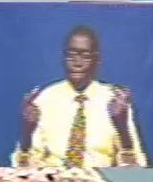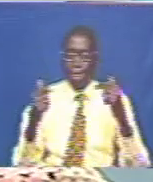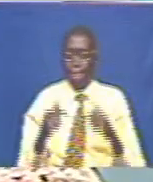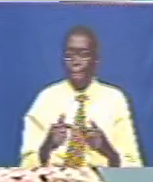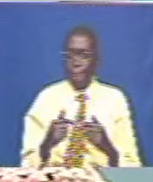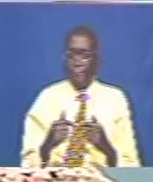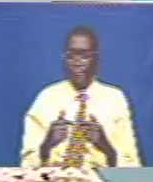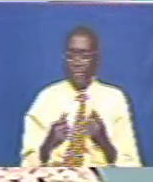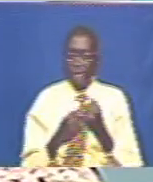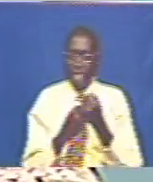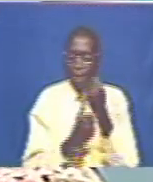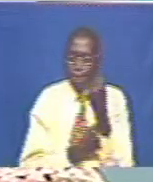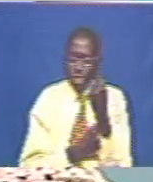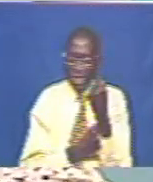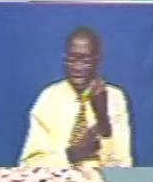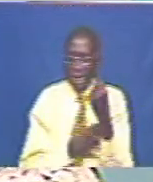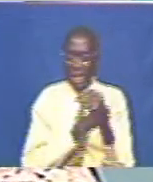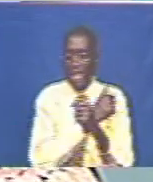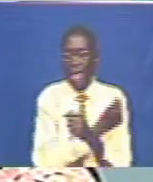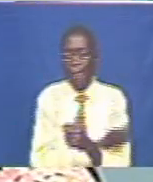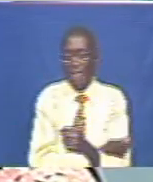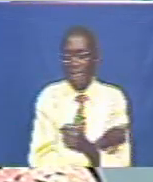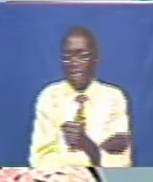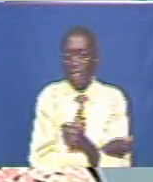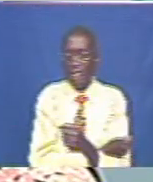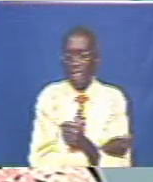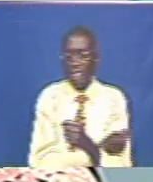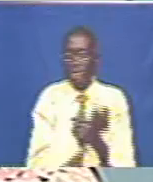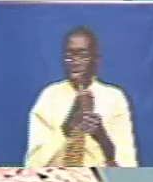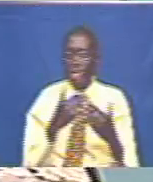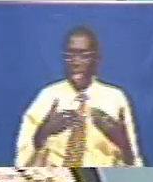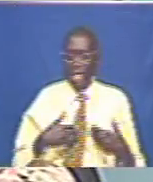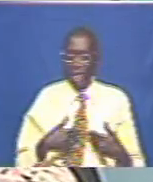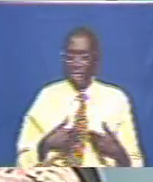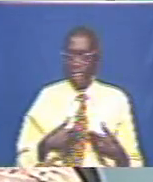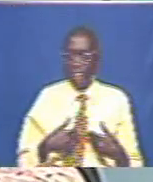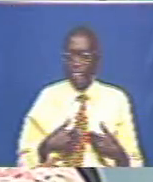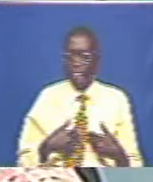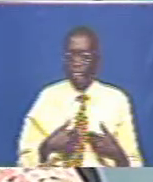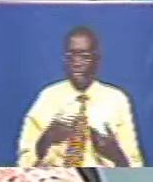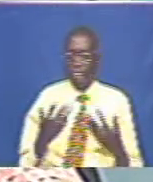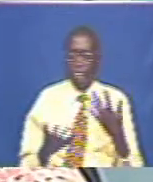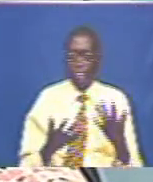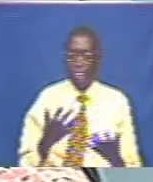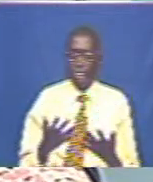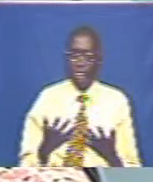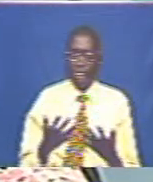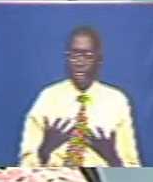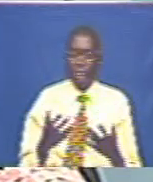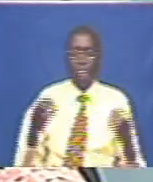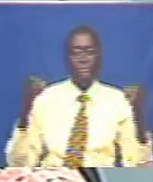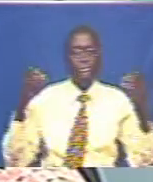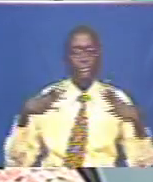the support on the capacities that maybe we'll be lacking in that area. Mm-hmm. And maybe also to put it clear